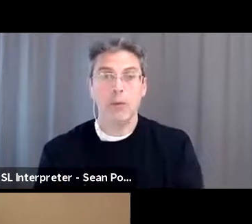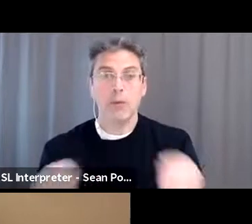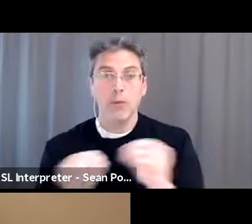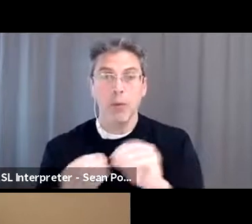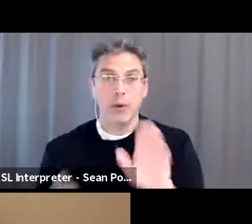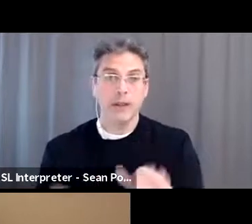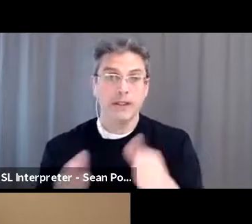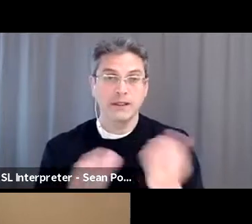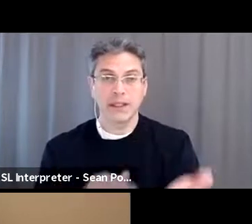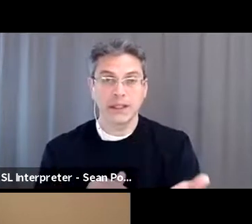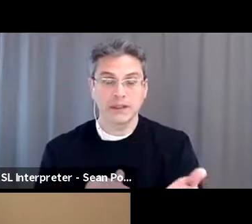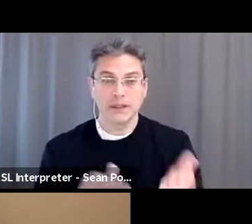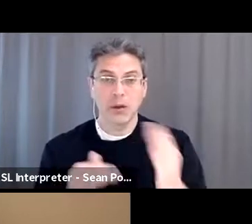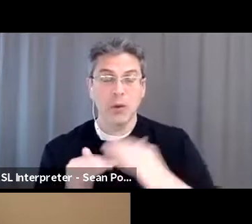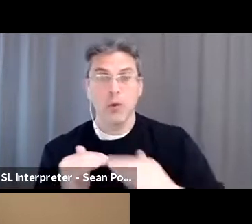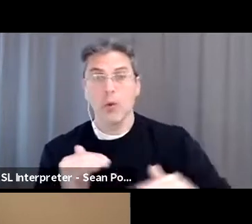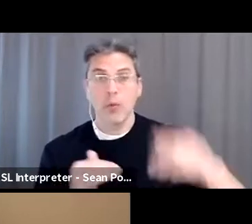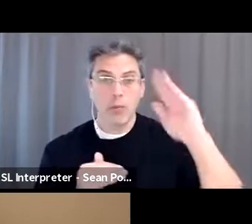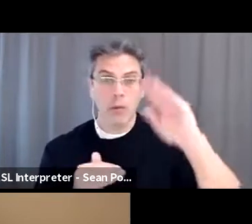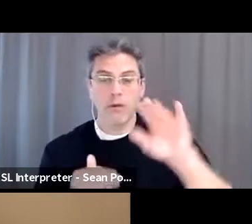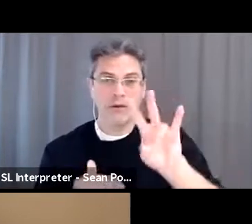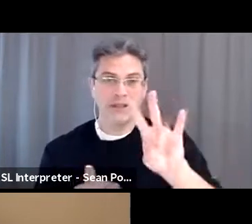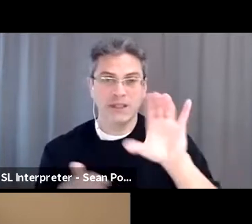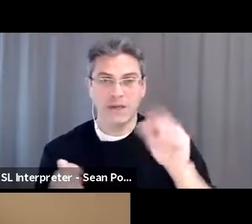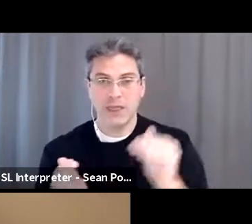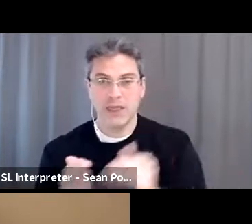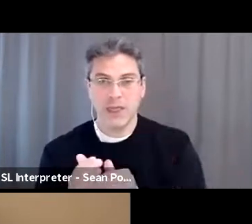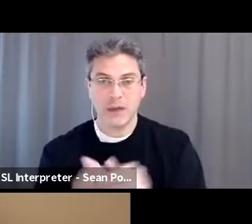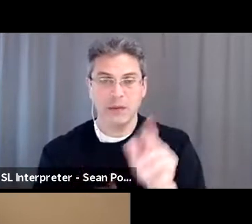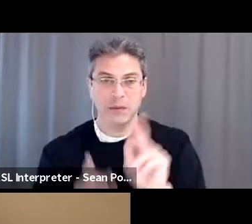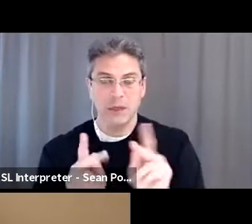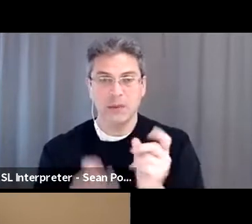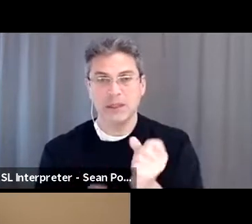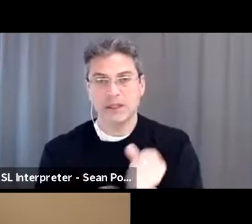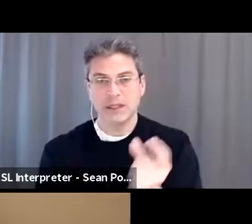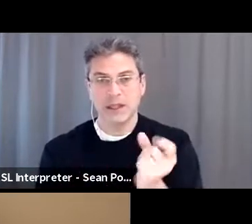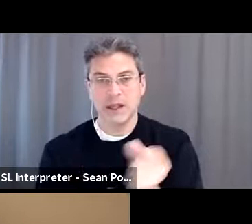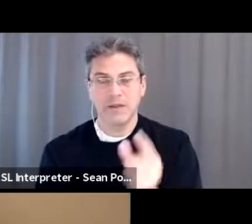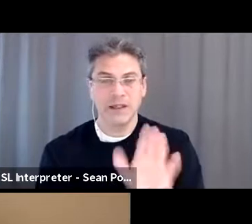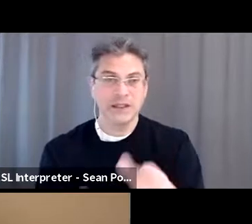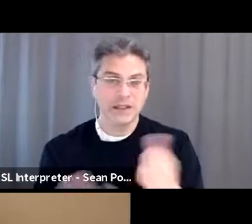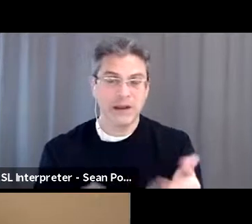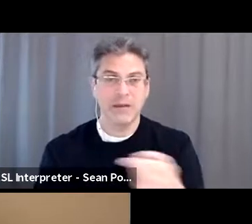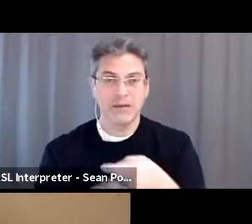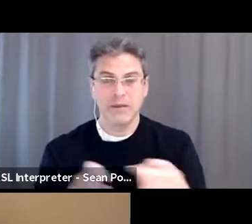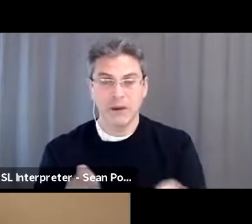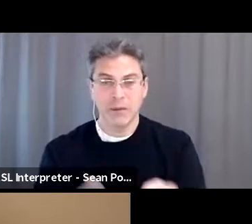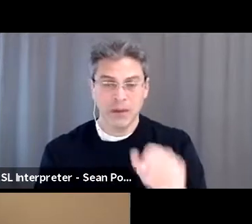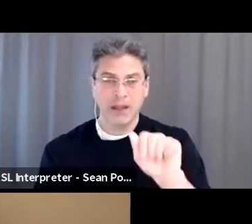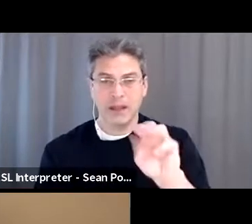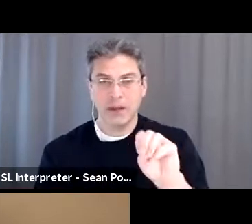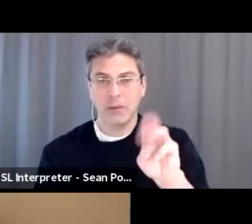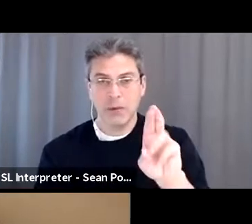at least 700,000 a year dying from drug-resistant infections at the moment.